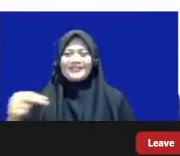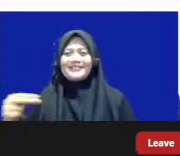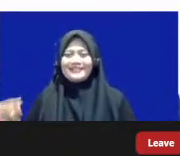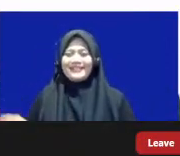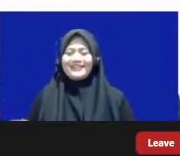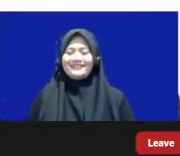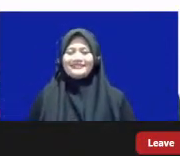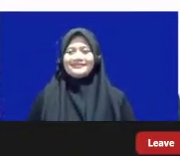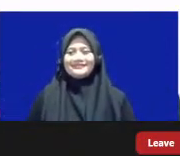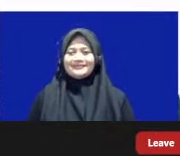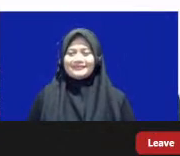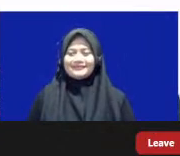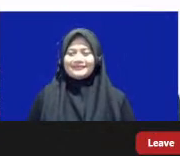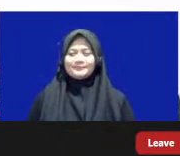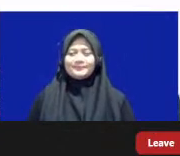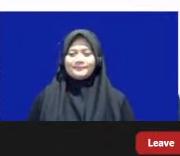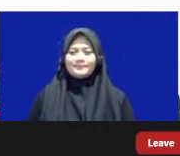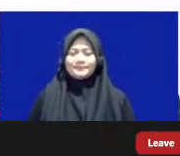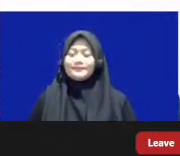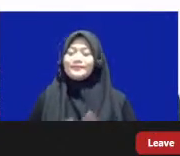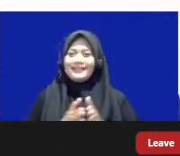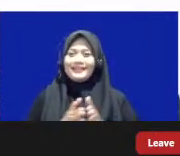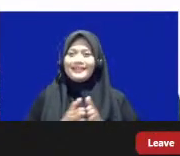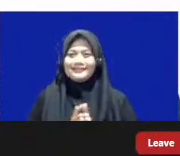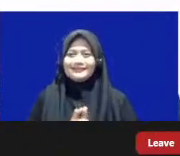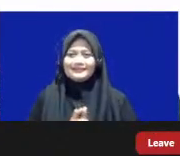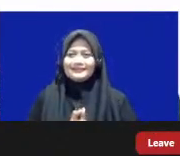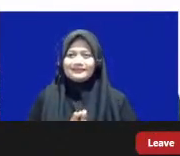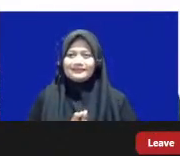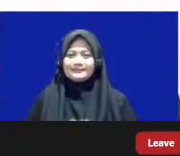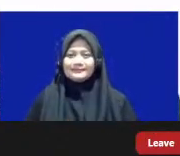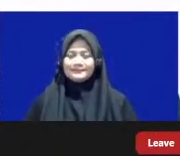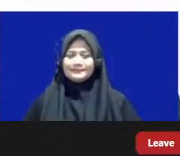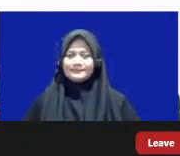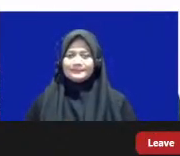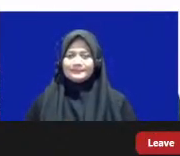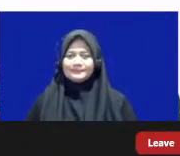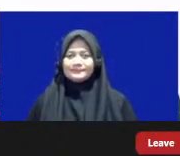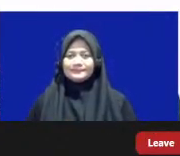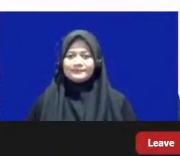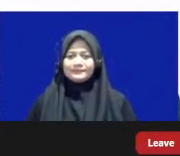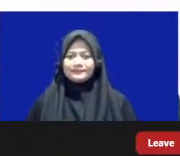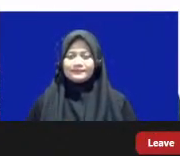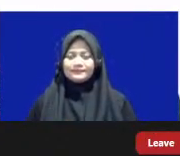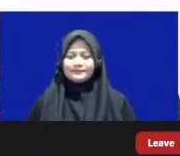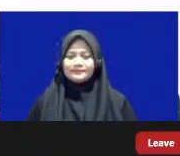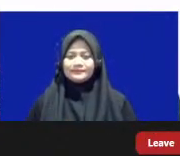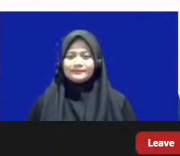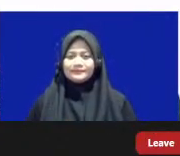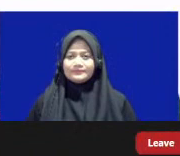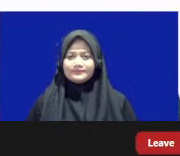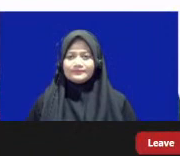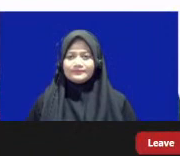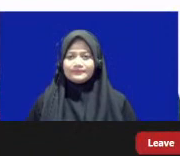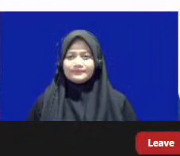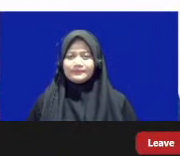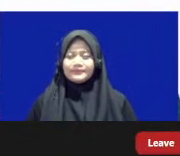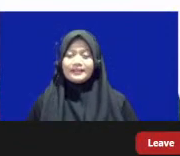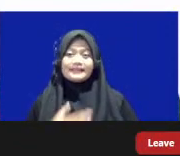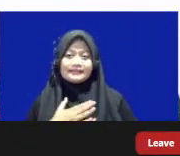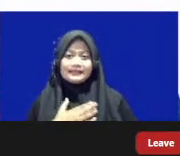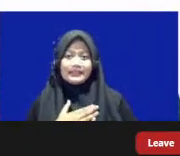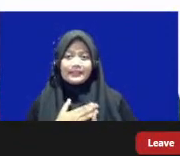a operational platform from the two government side. Ministry of Disaster Management and Relief